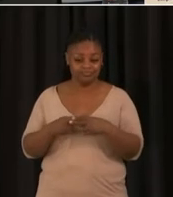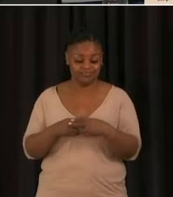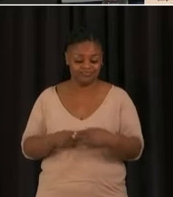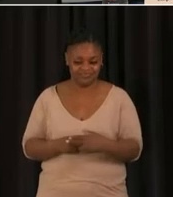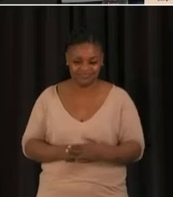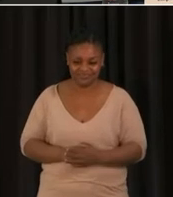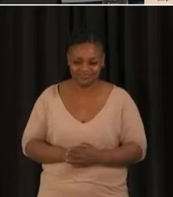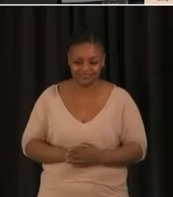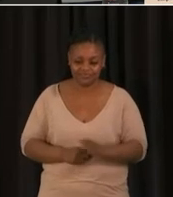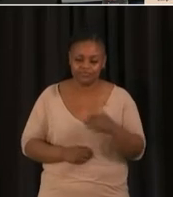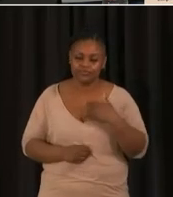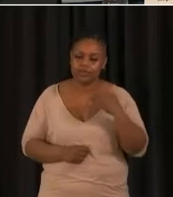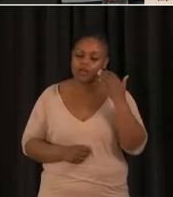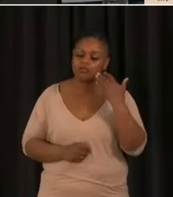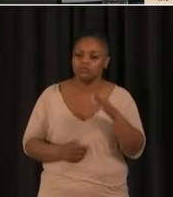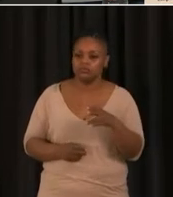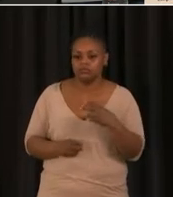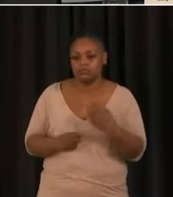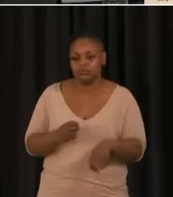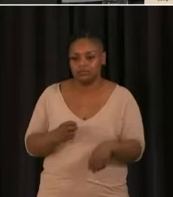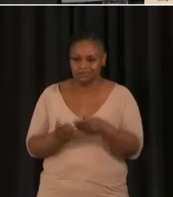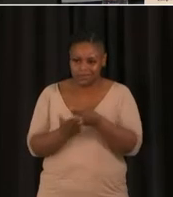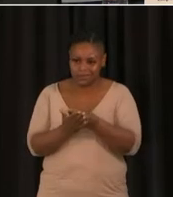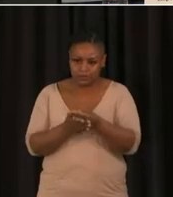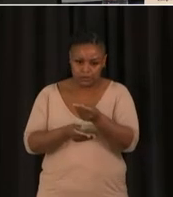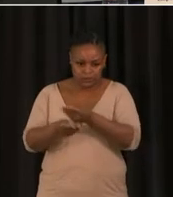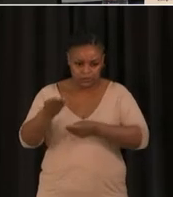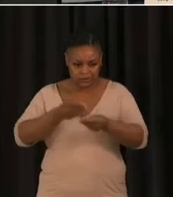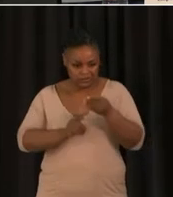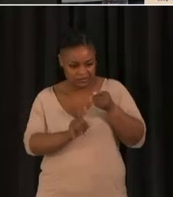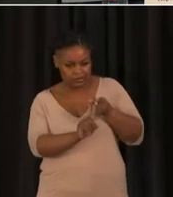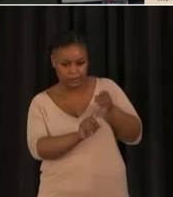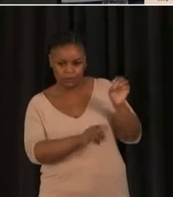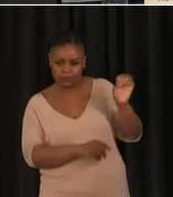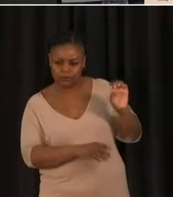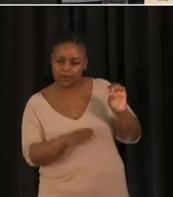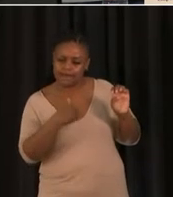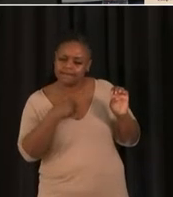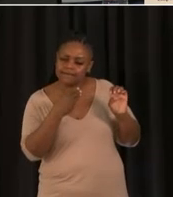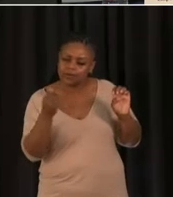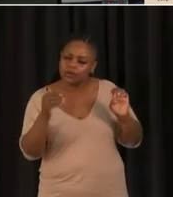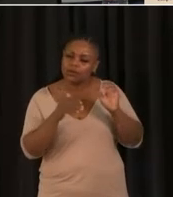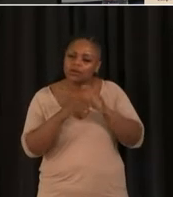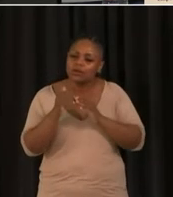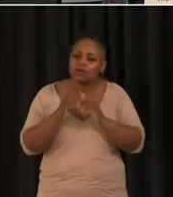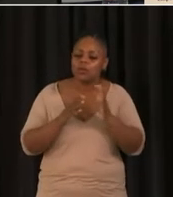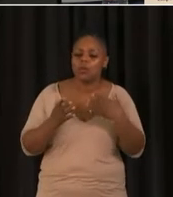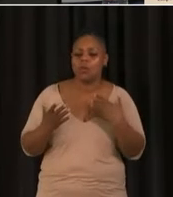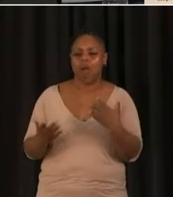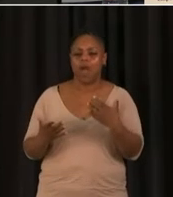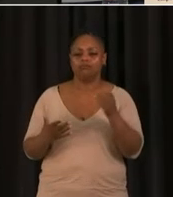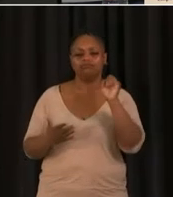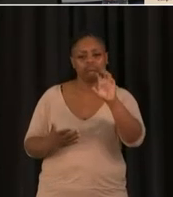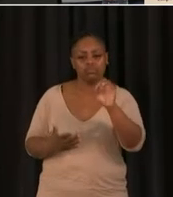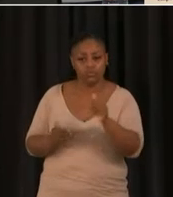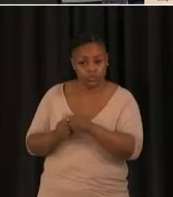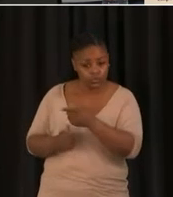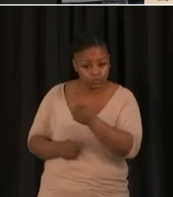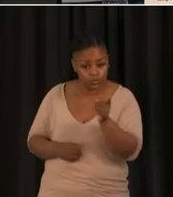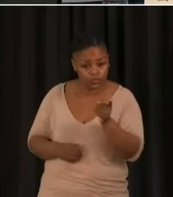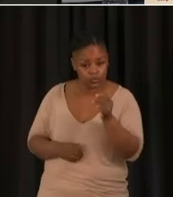Fit DC program, and we have just launched our Financial Navigators program, which will be available